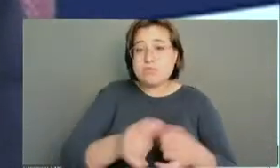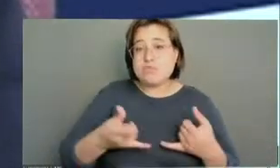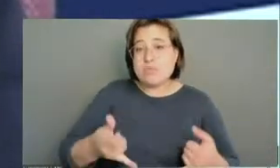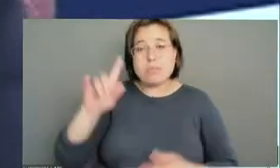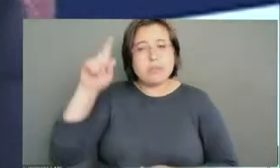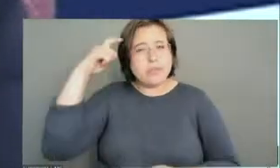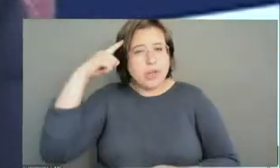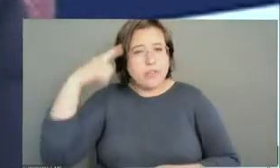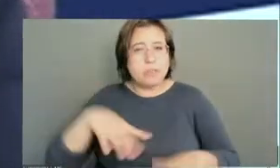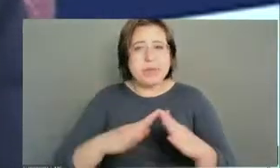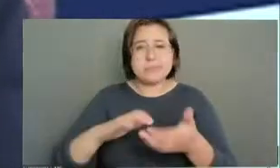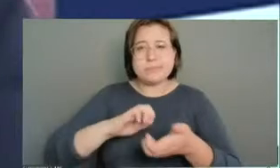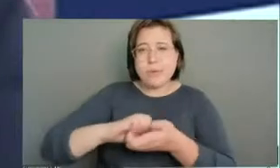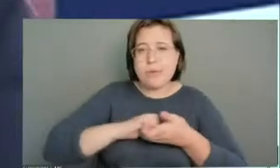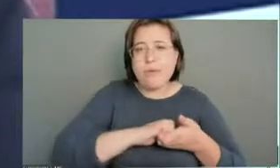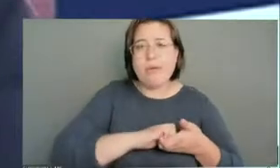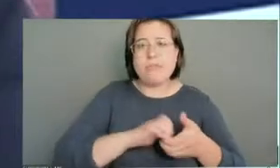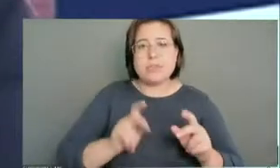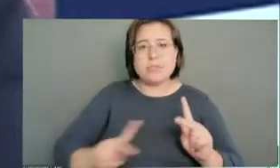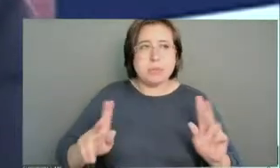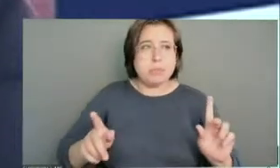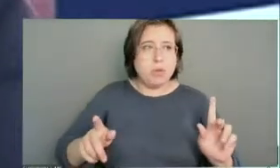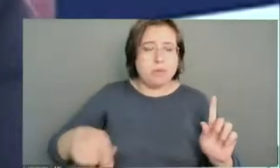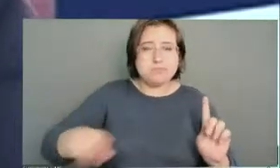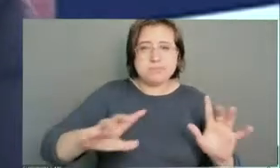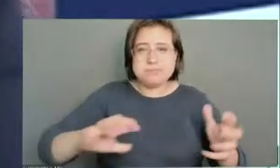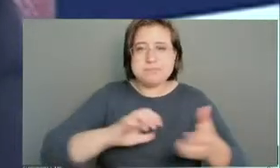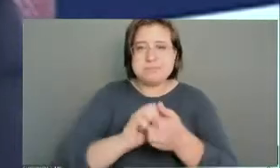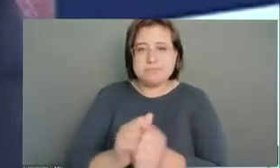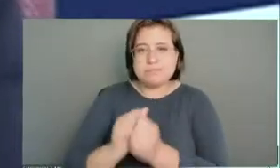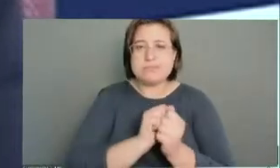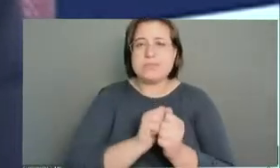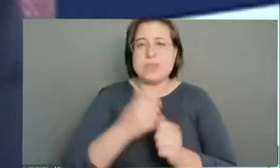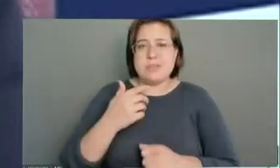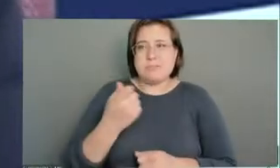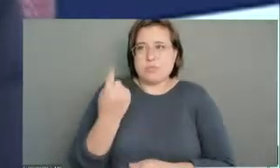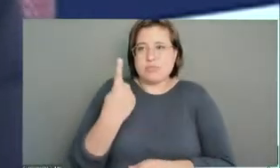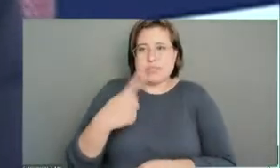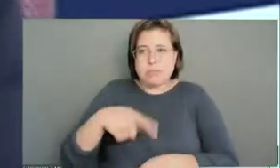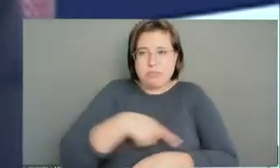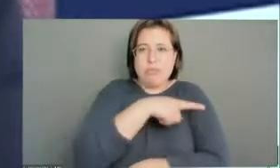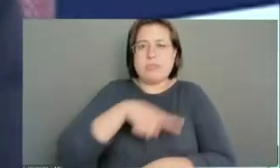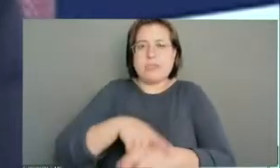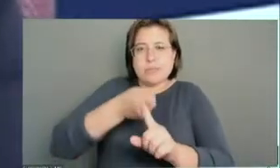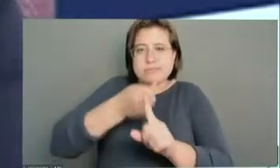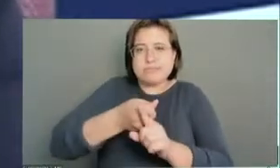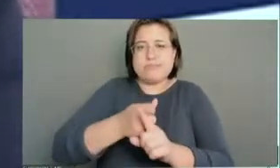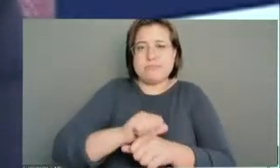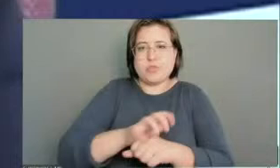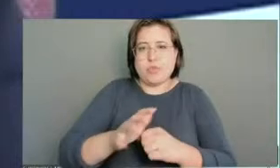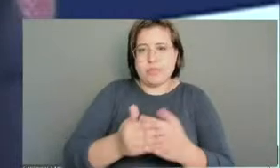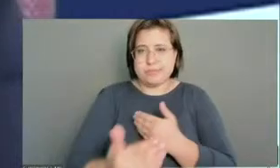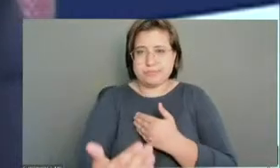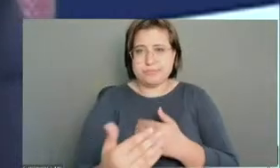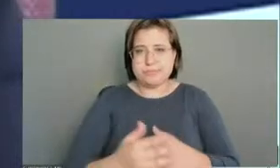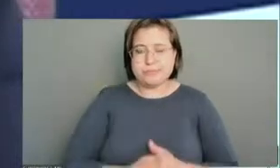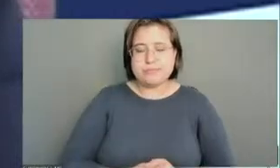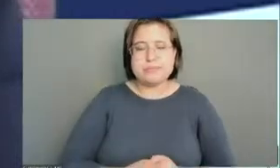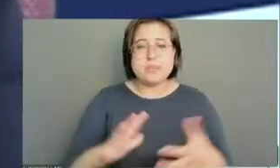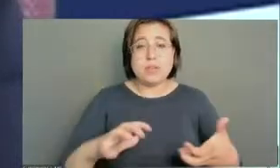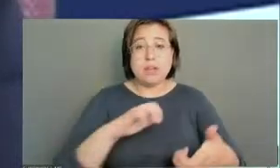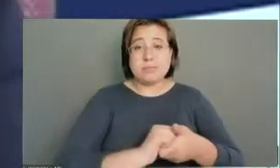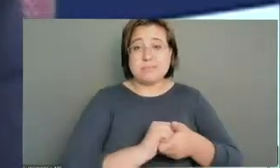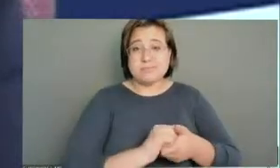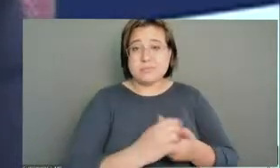community partners to better understand the long-term effects of COVID-19. Updating clinical guidance to providers is absolutely fundamental. Research